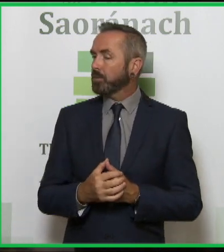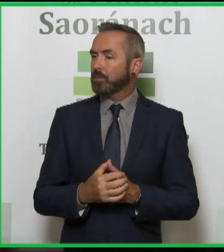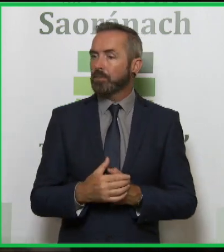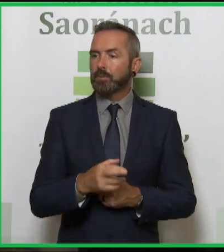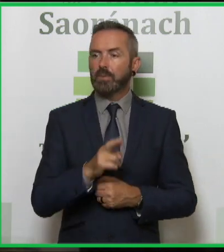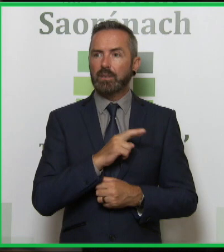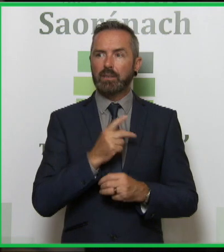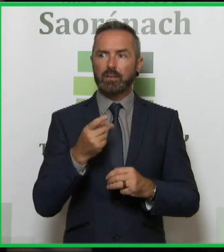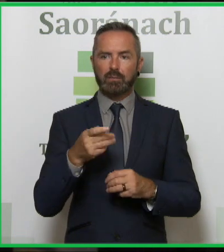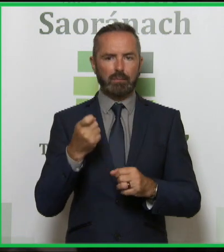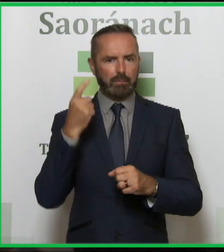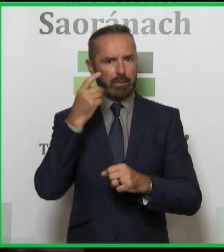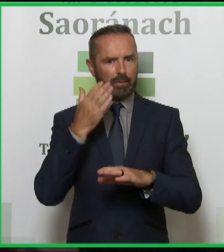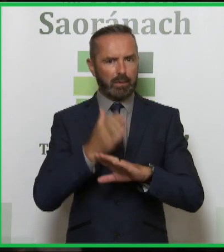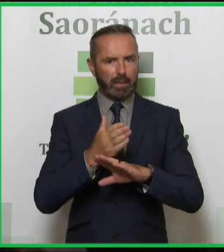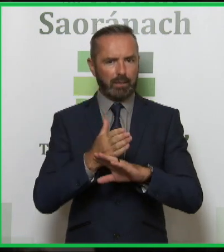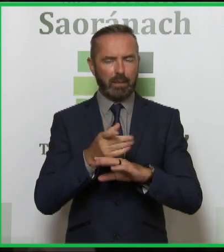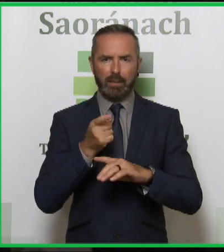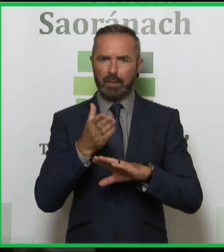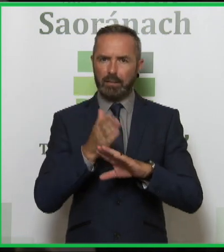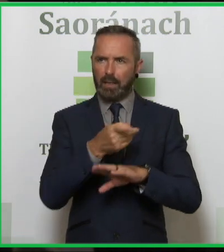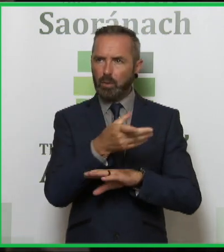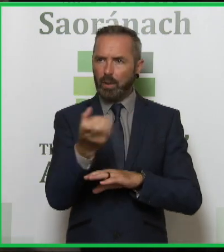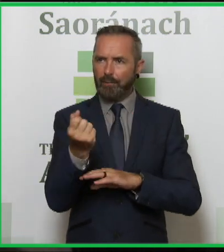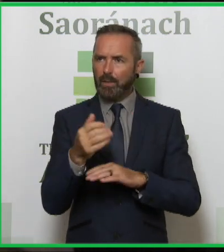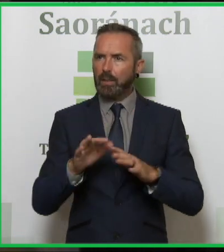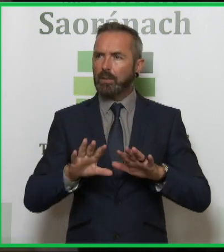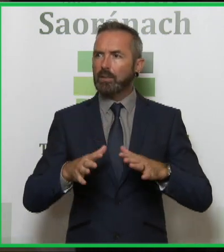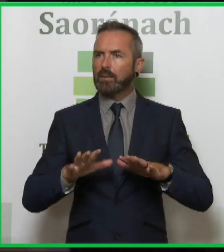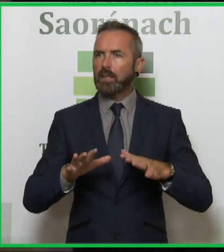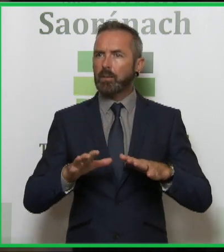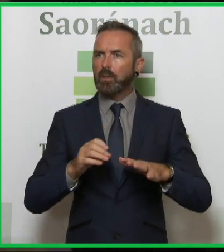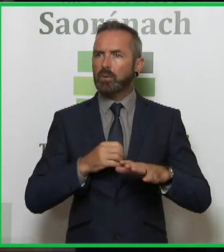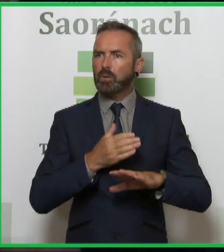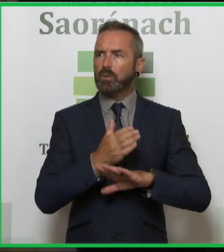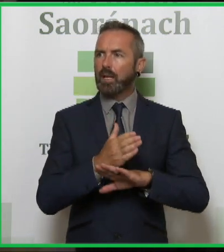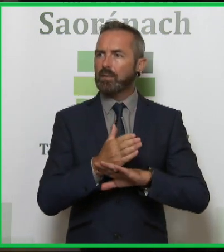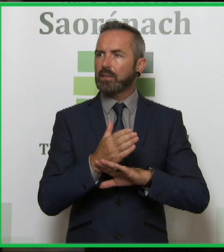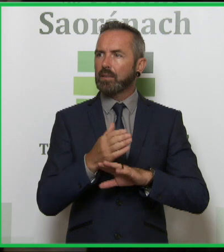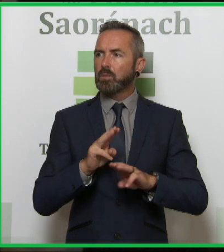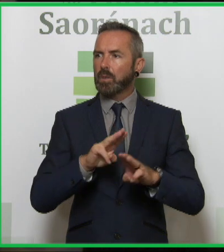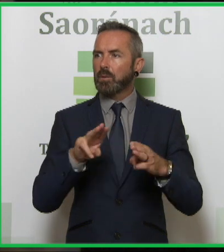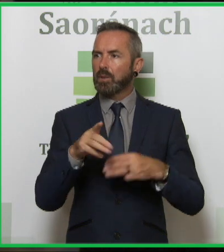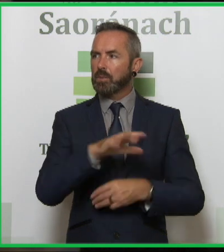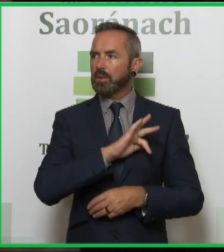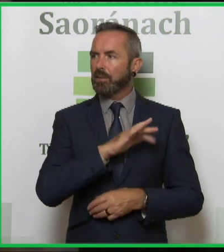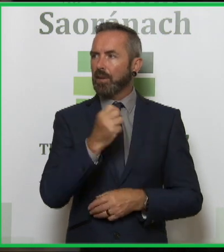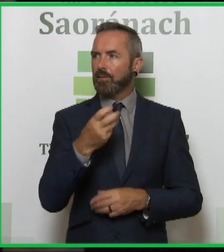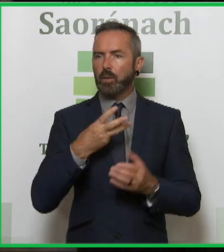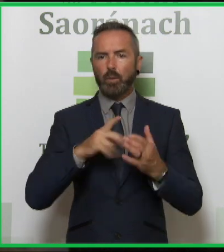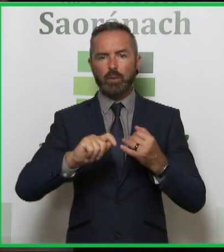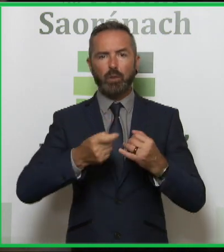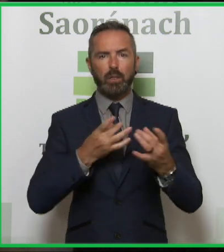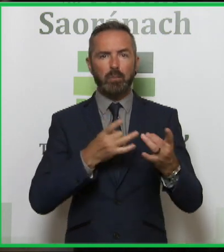extremely important task. In many ways, the task you have is similar to the task that people have when they try to make